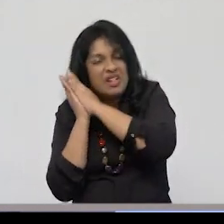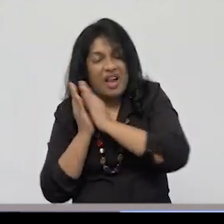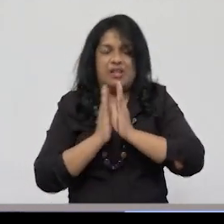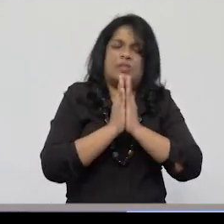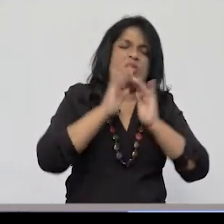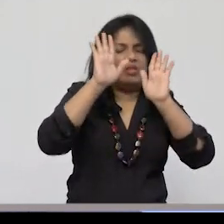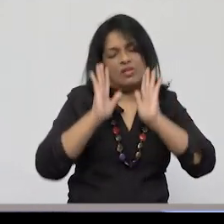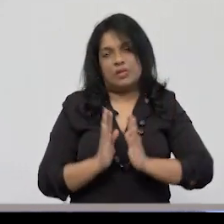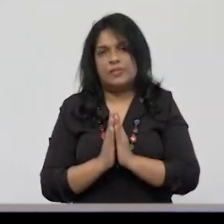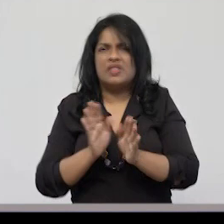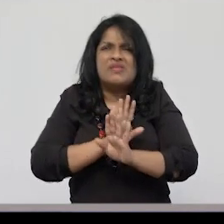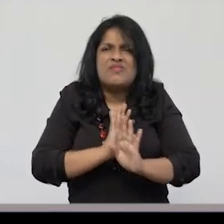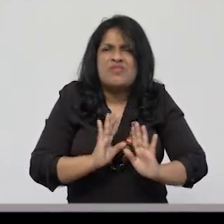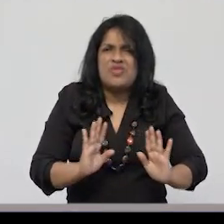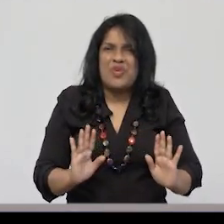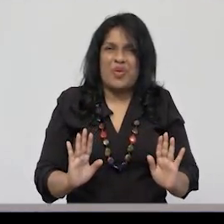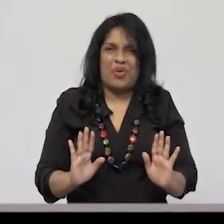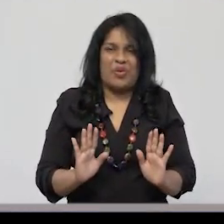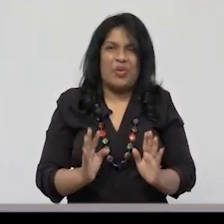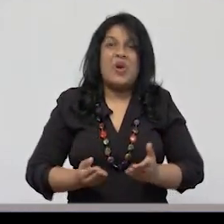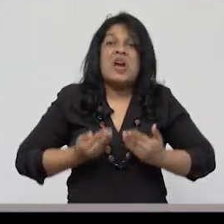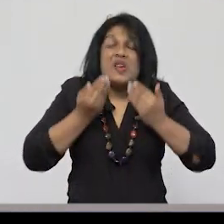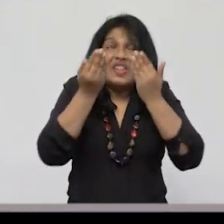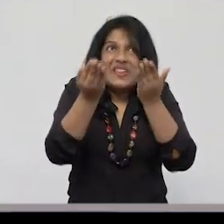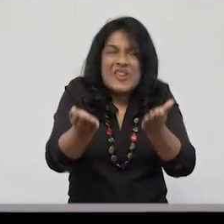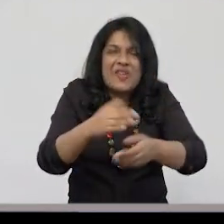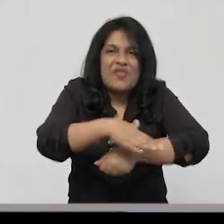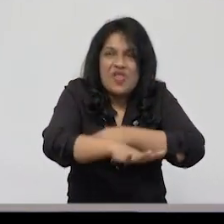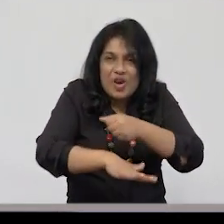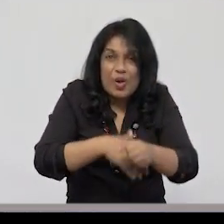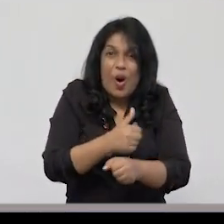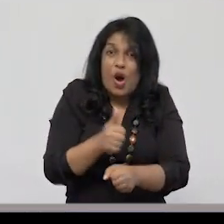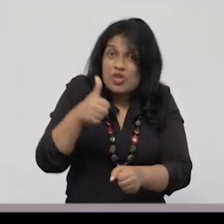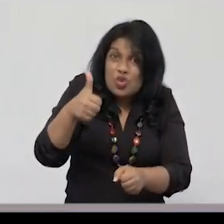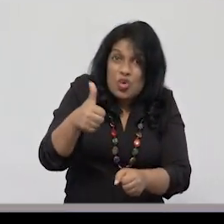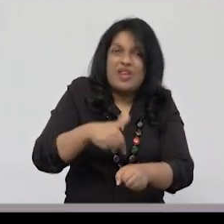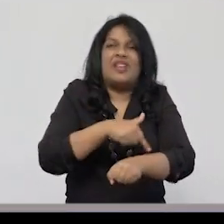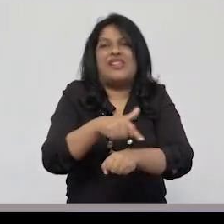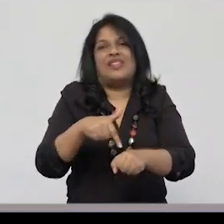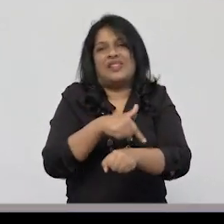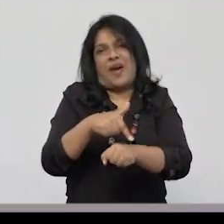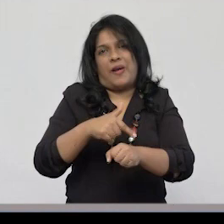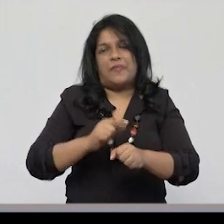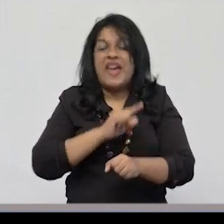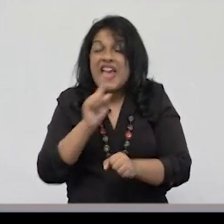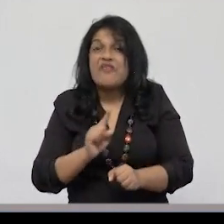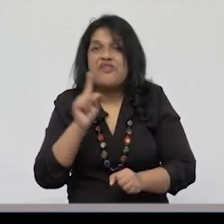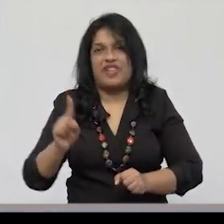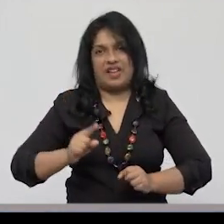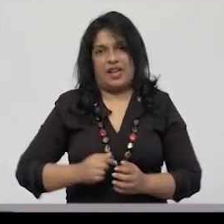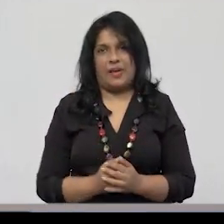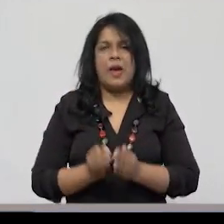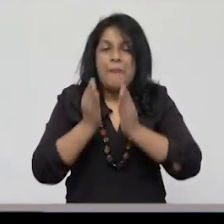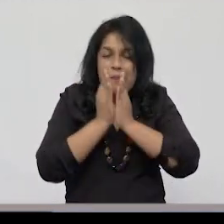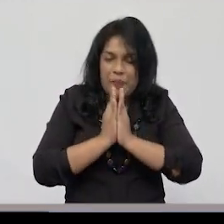Because you can't face what this world is going to throw at you in the next, in the future times that you're going to face